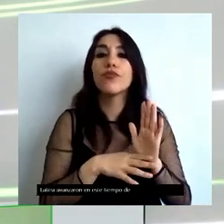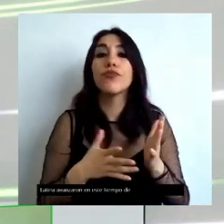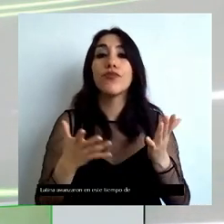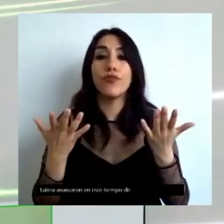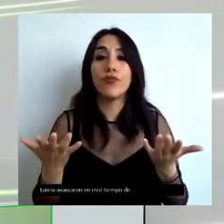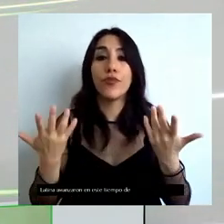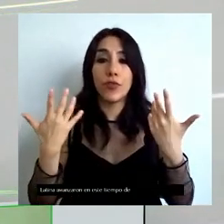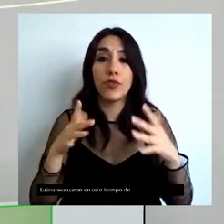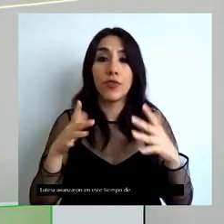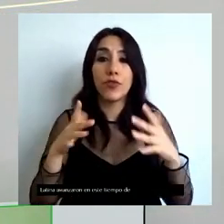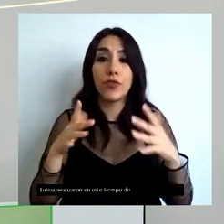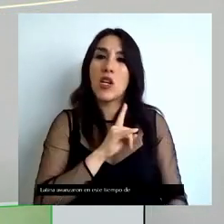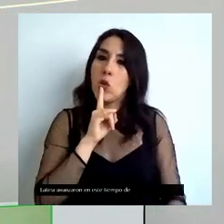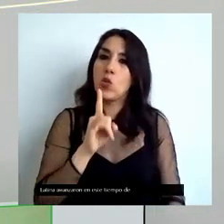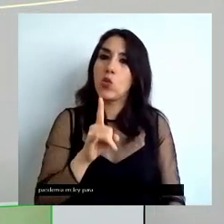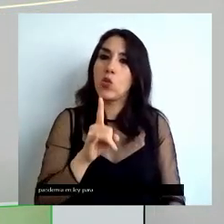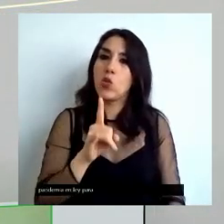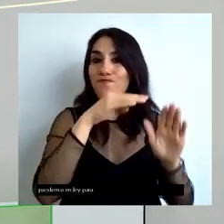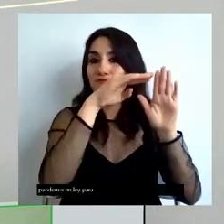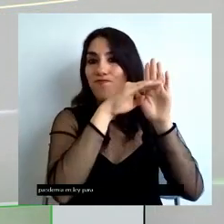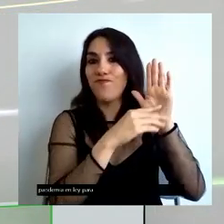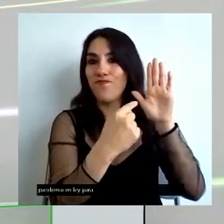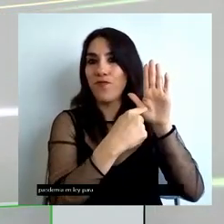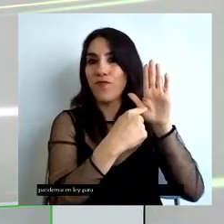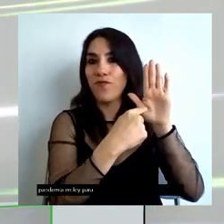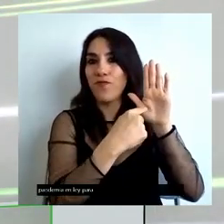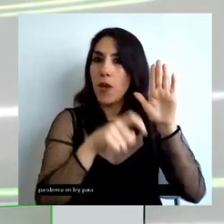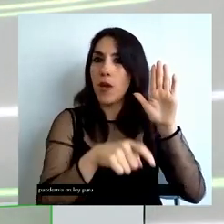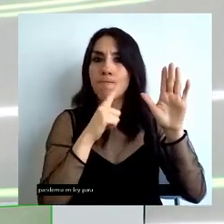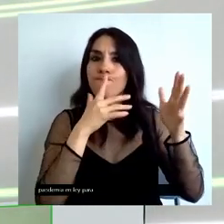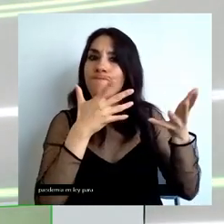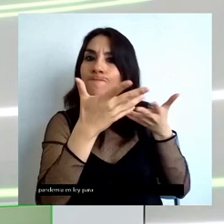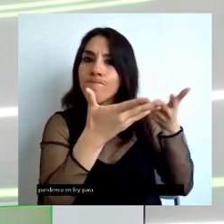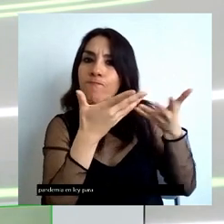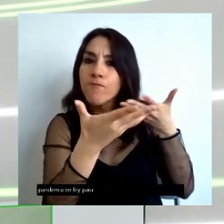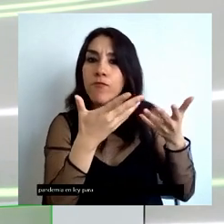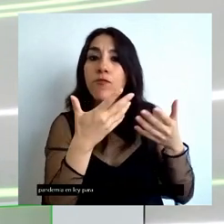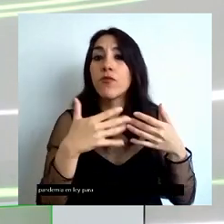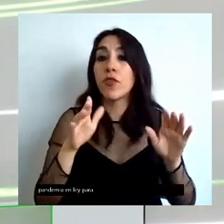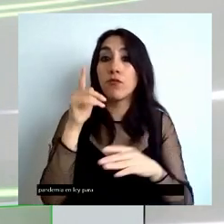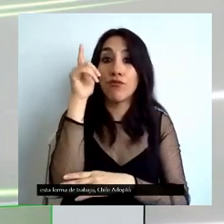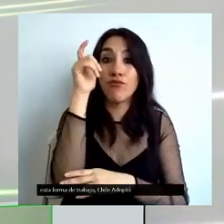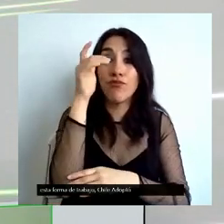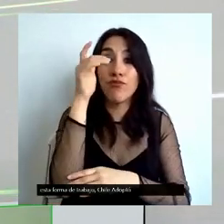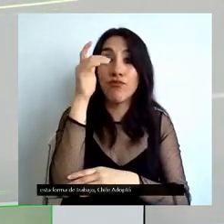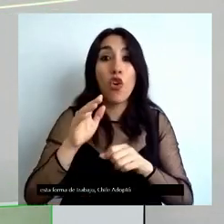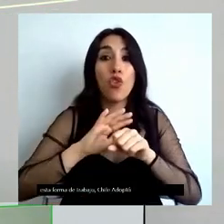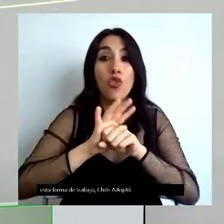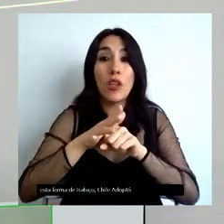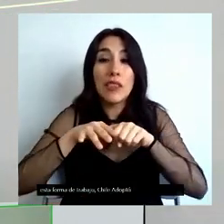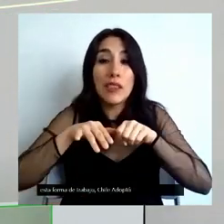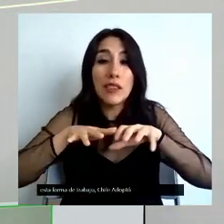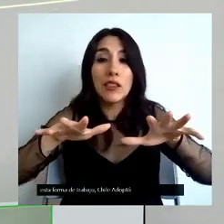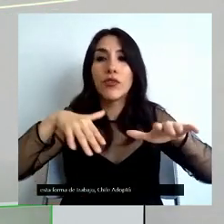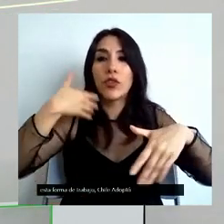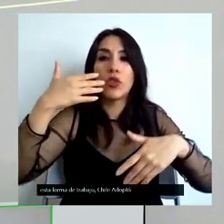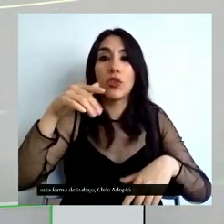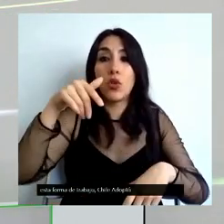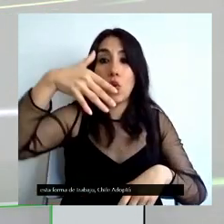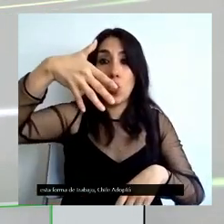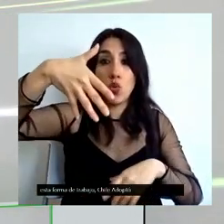adopted a law just at the beginning of the pandemic, and then Argentina, Paraguay,